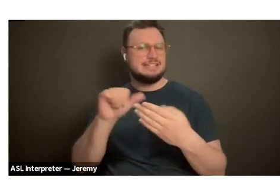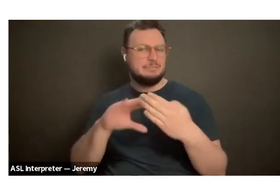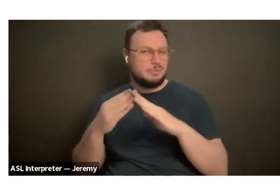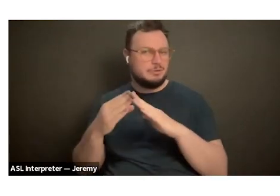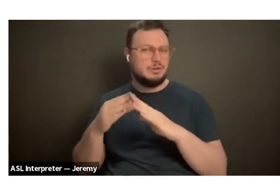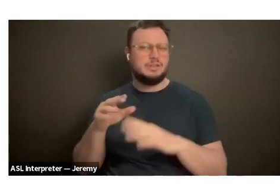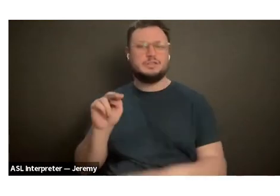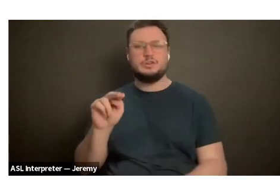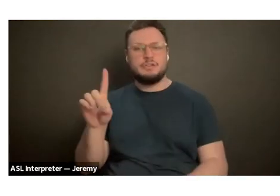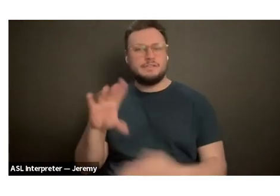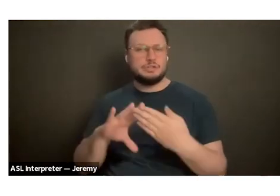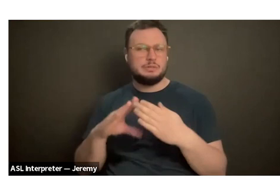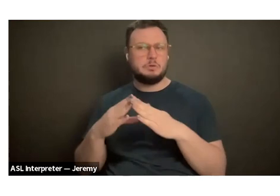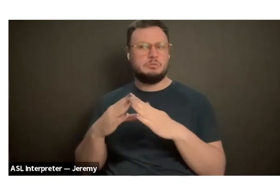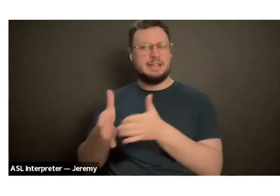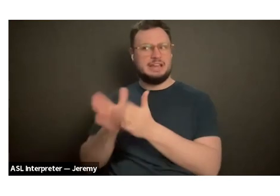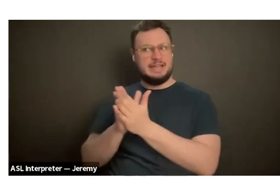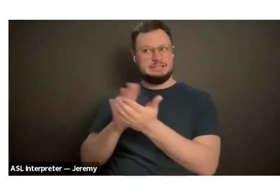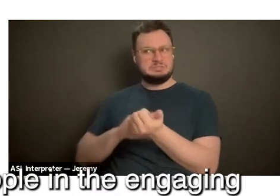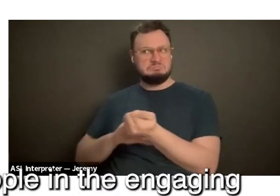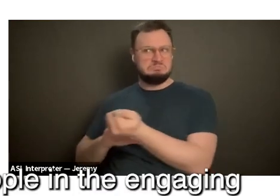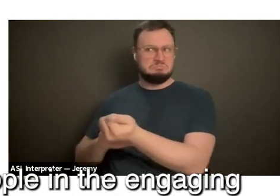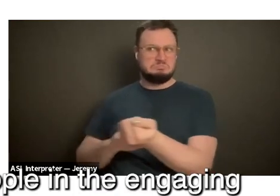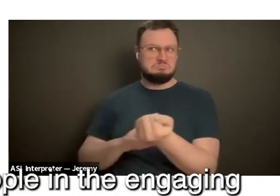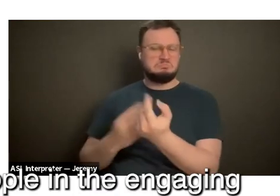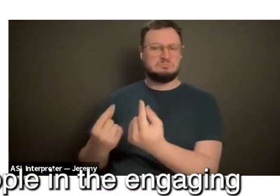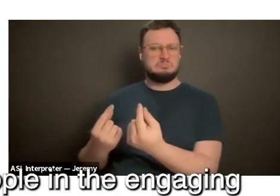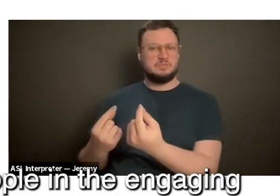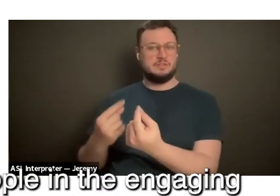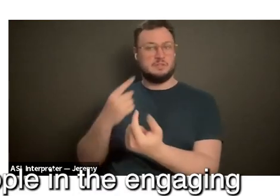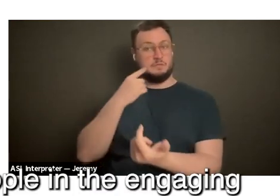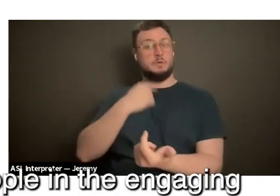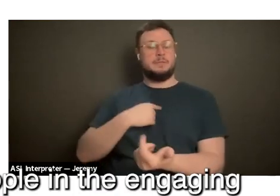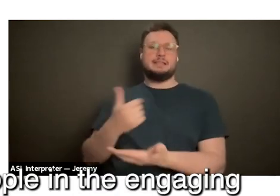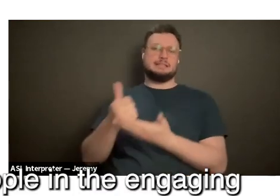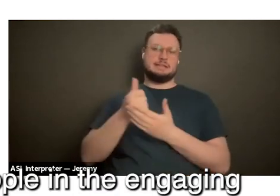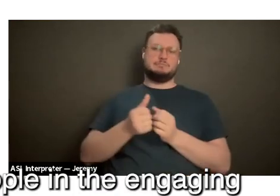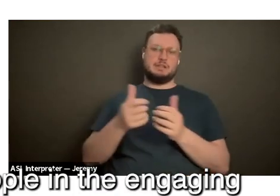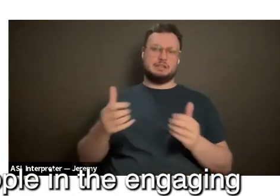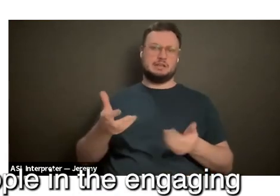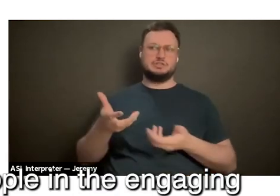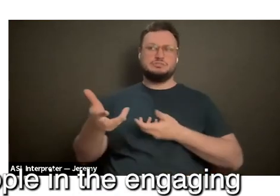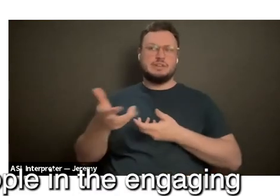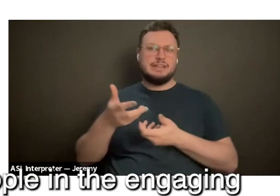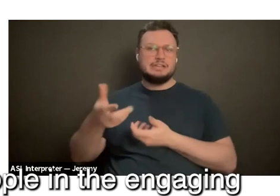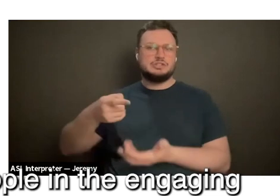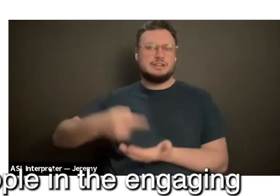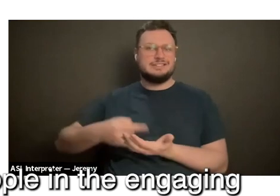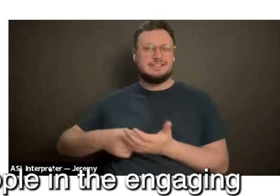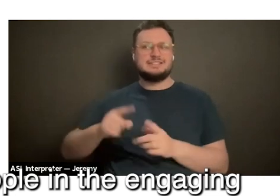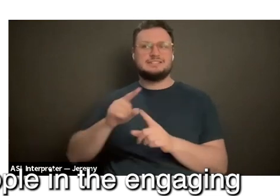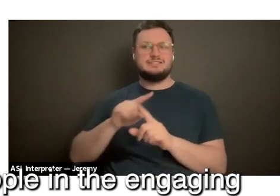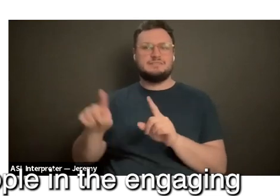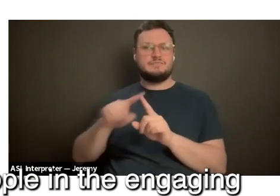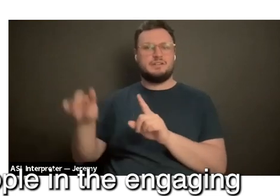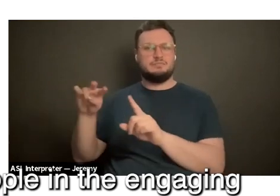really important. And that's what's really helped me personally, just actually engaging with different people in the